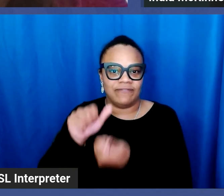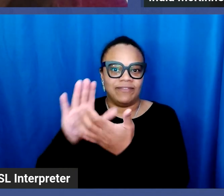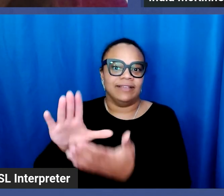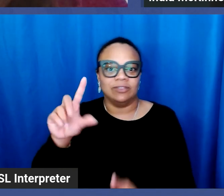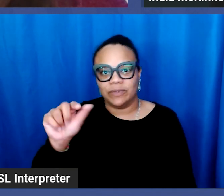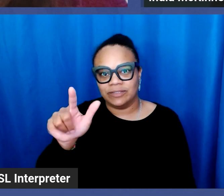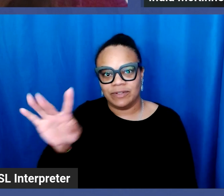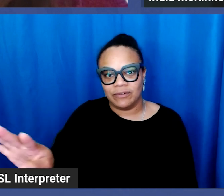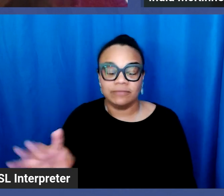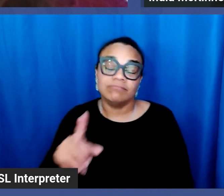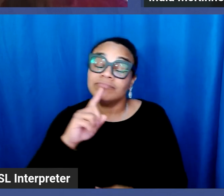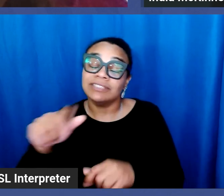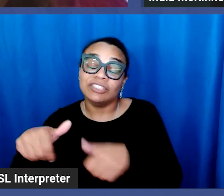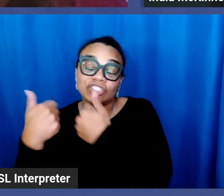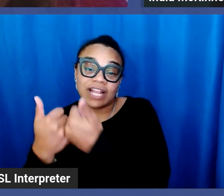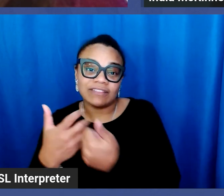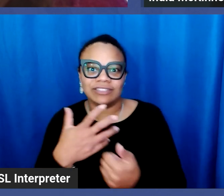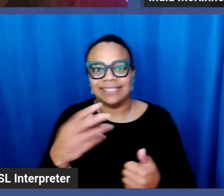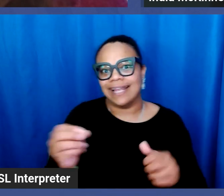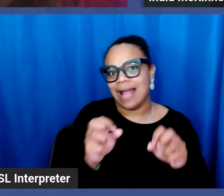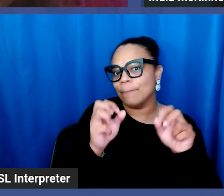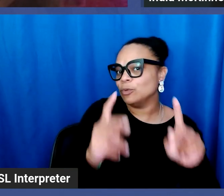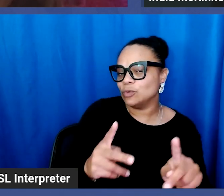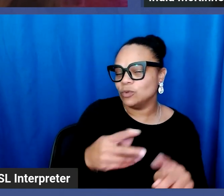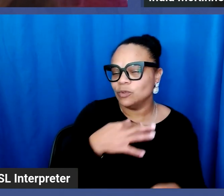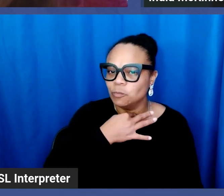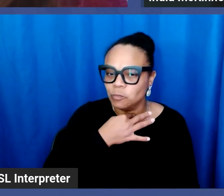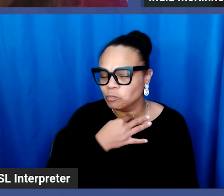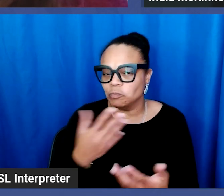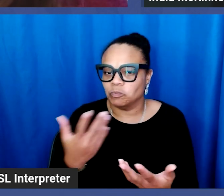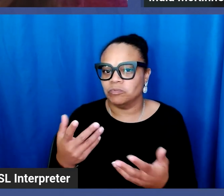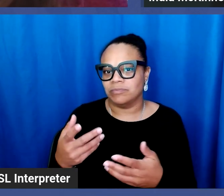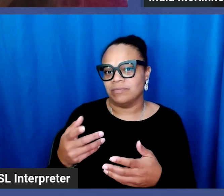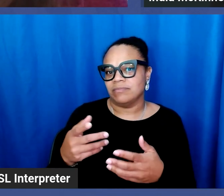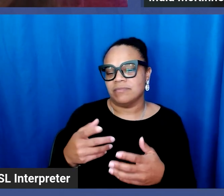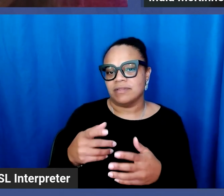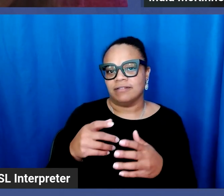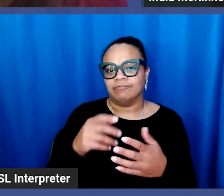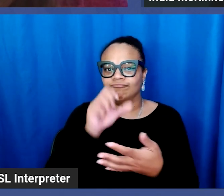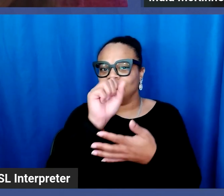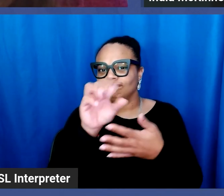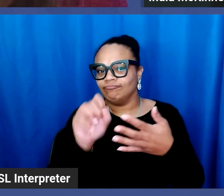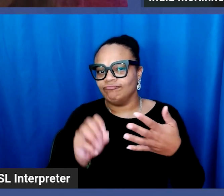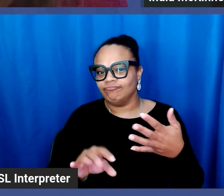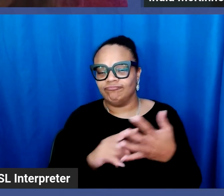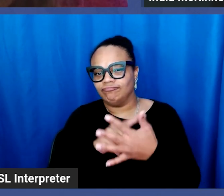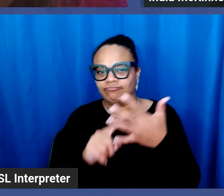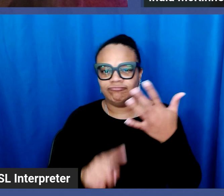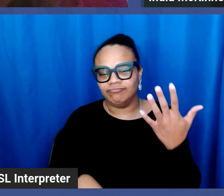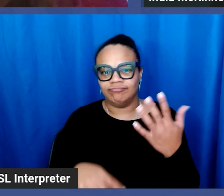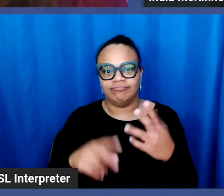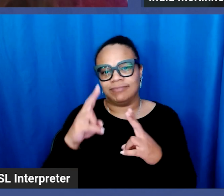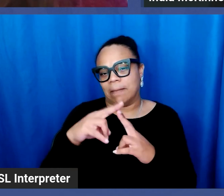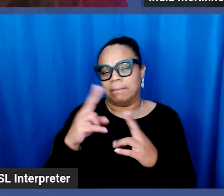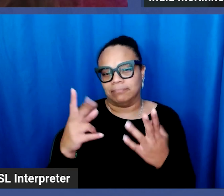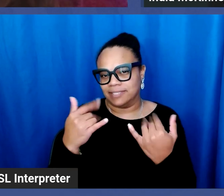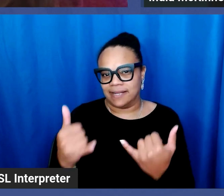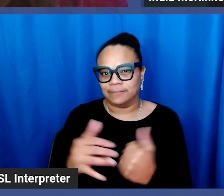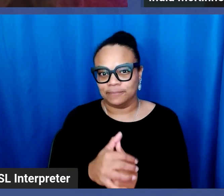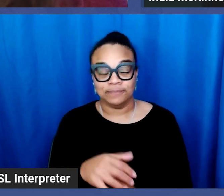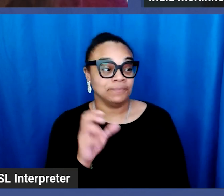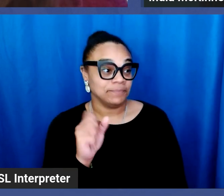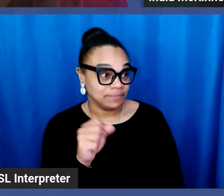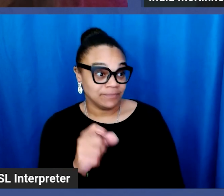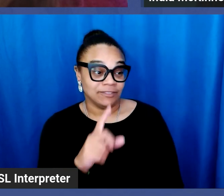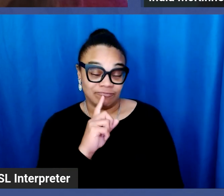challenges and opportunities? Kind of, give us the highlights here today. Yeah, so there's a